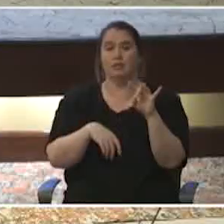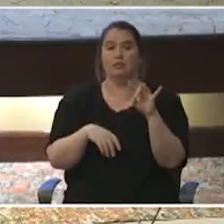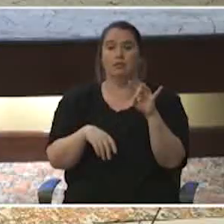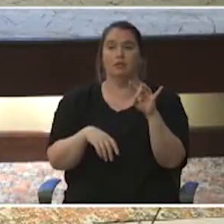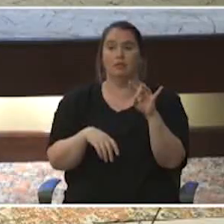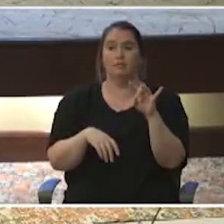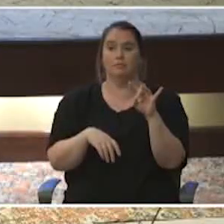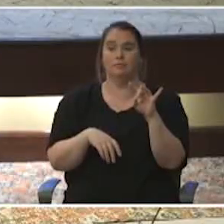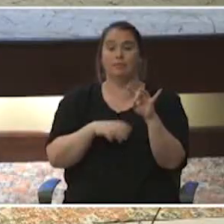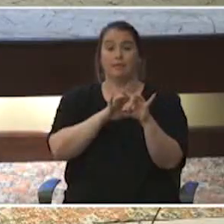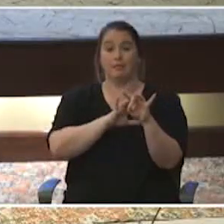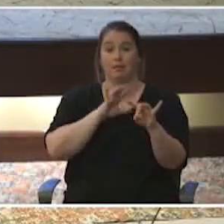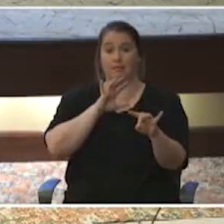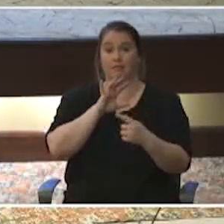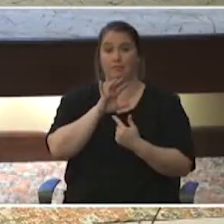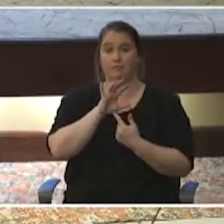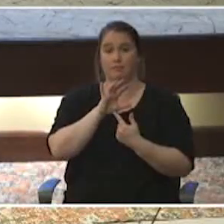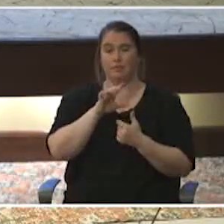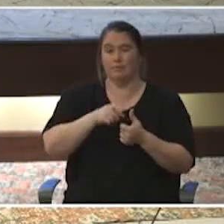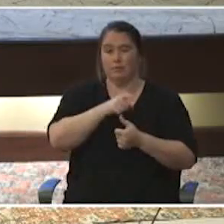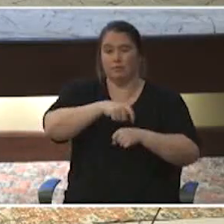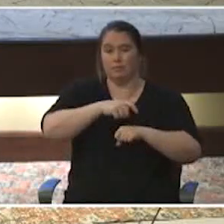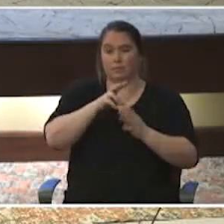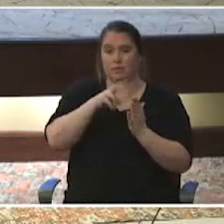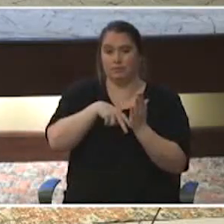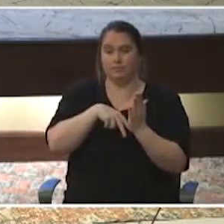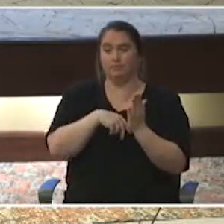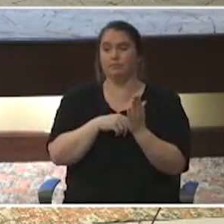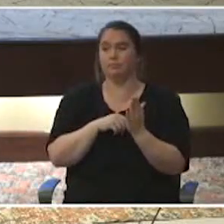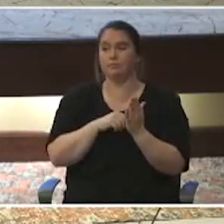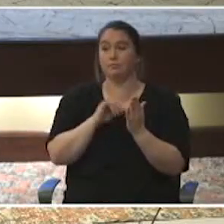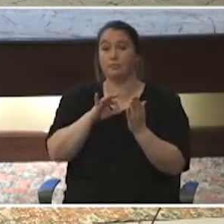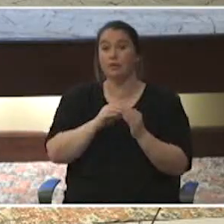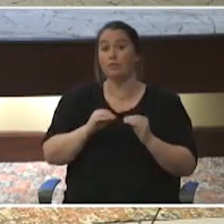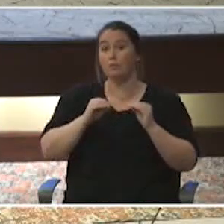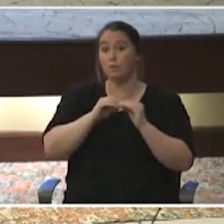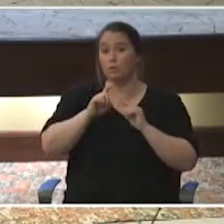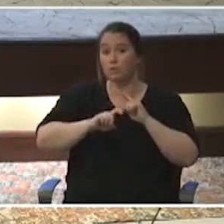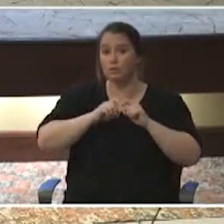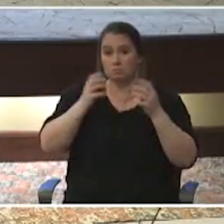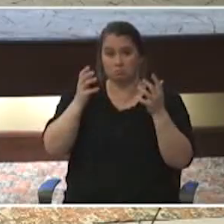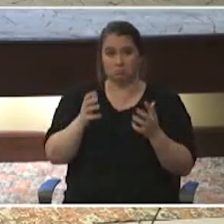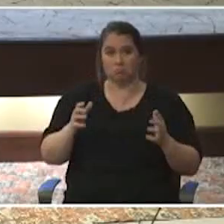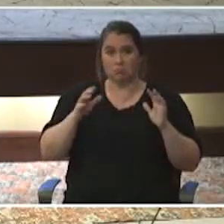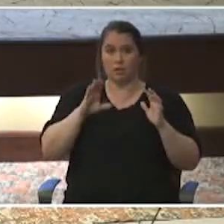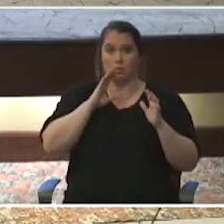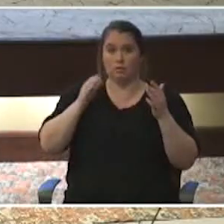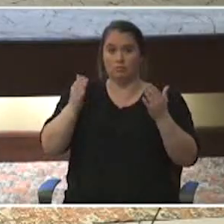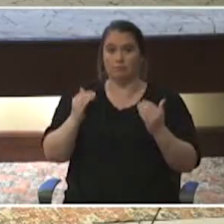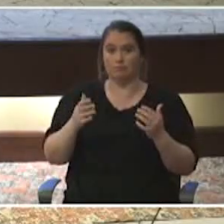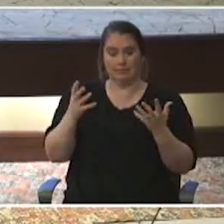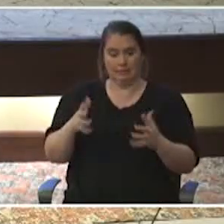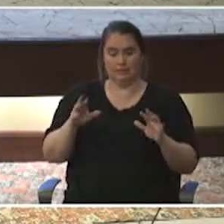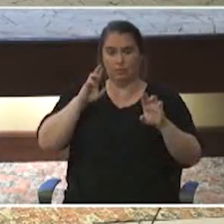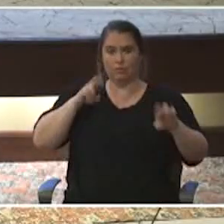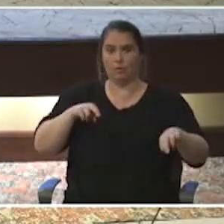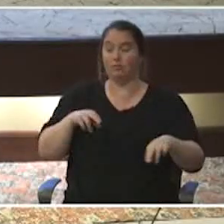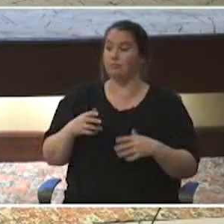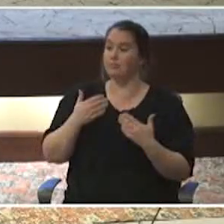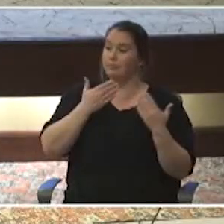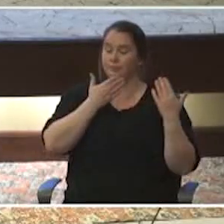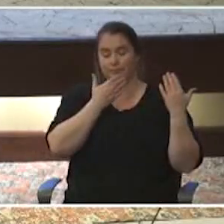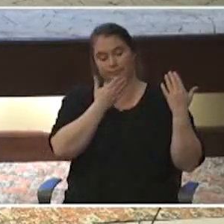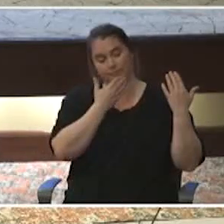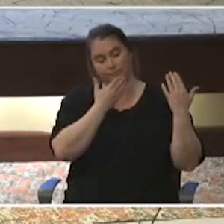you on first reading. And if there are no further questions, that will end the manager's report. Thank you, Assistant City